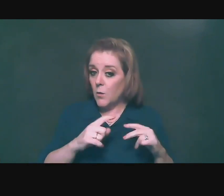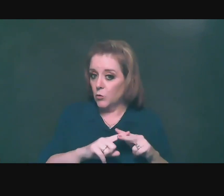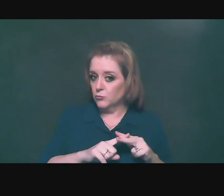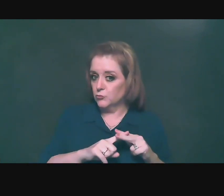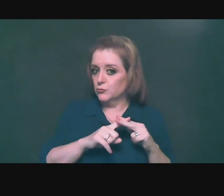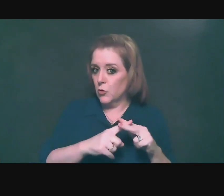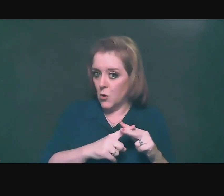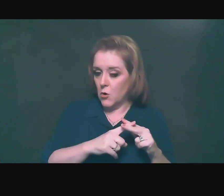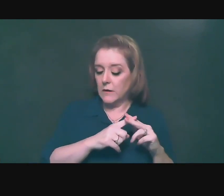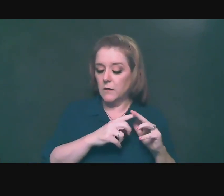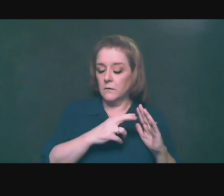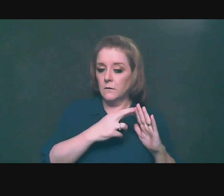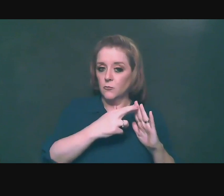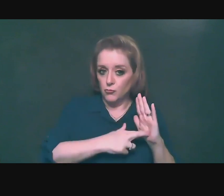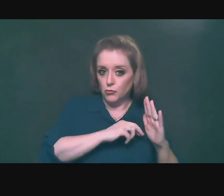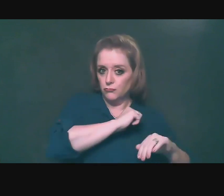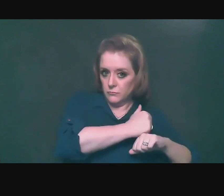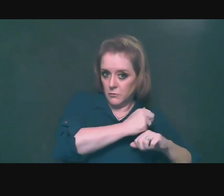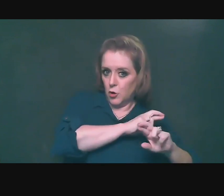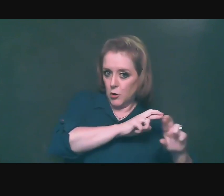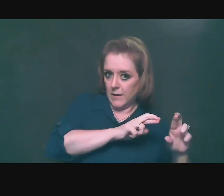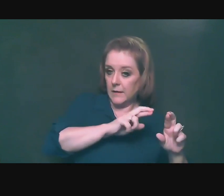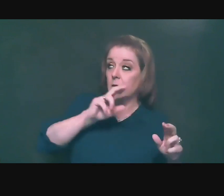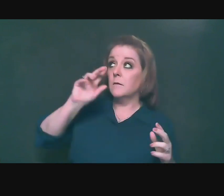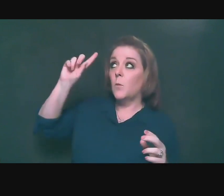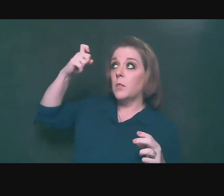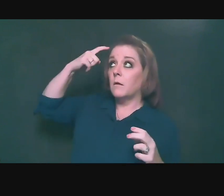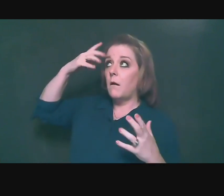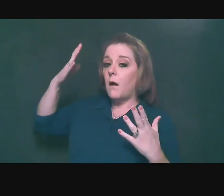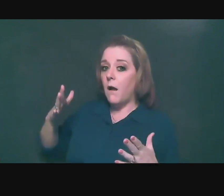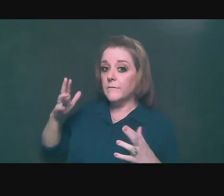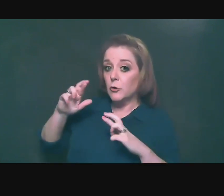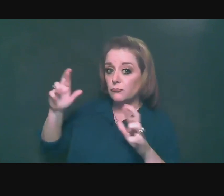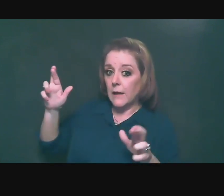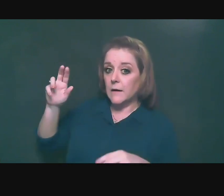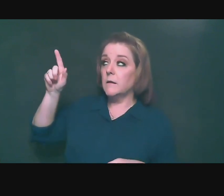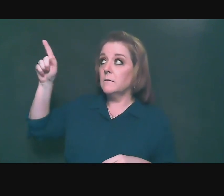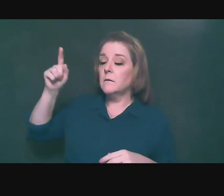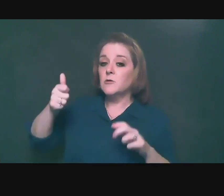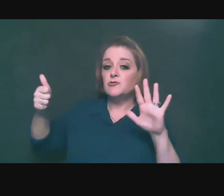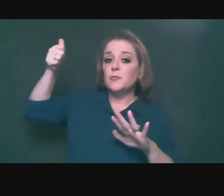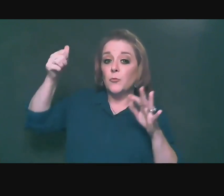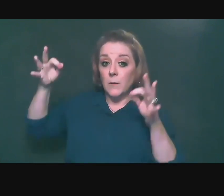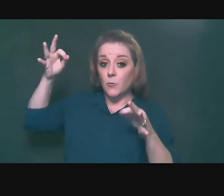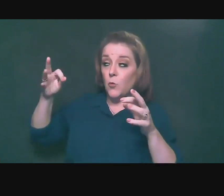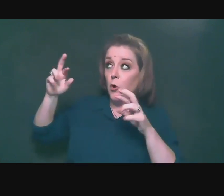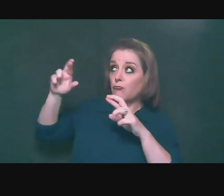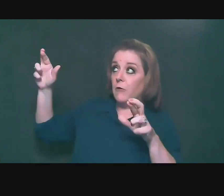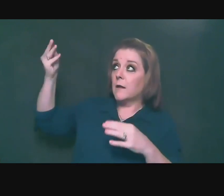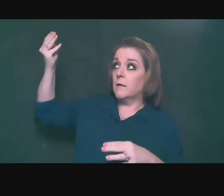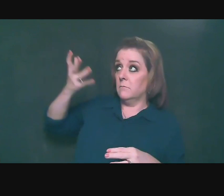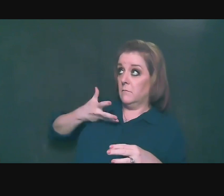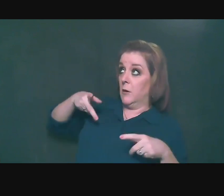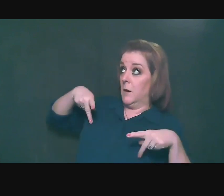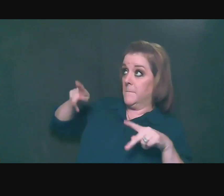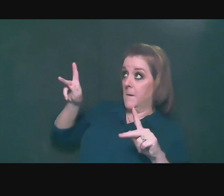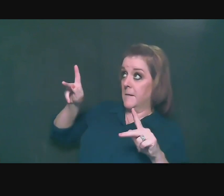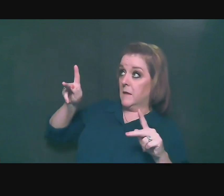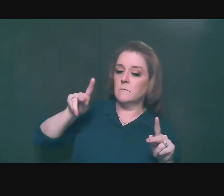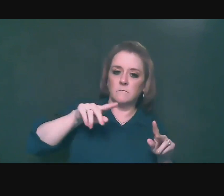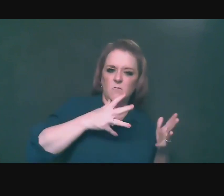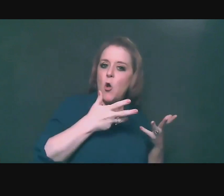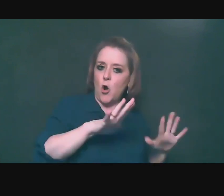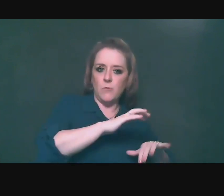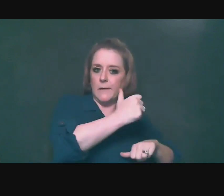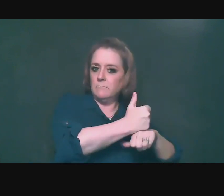the governor and the Texas Supreme Court will allow us to conduct jury trials again, we'll have those policies and procedures